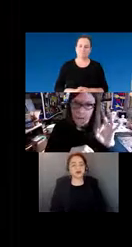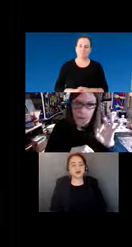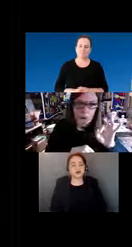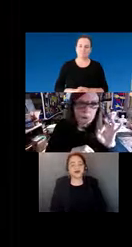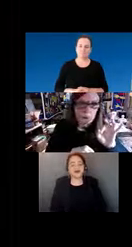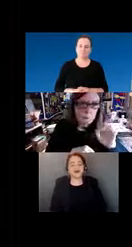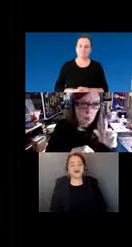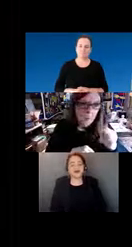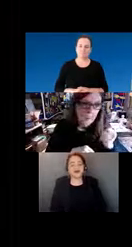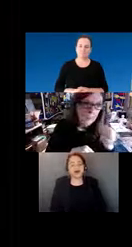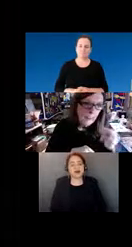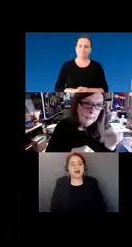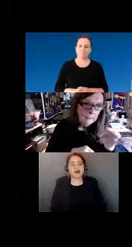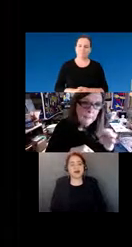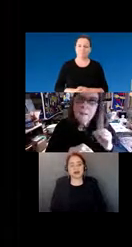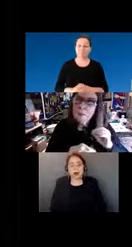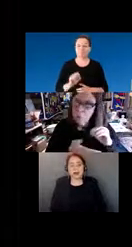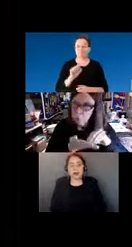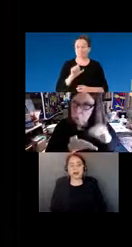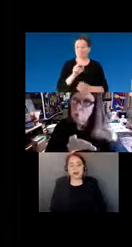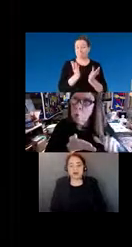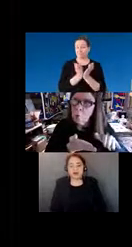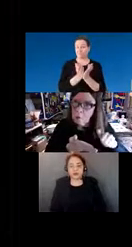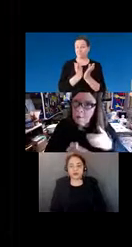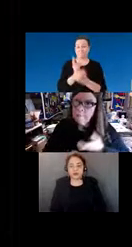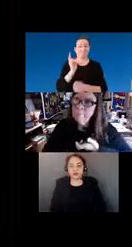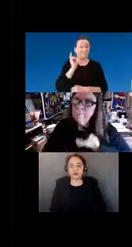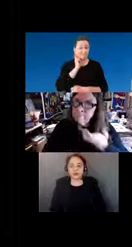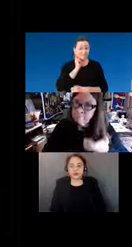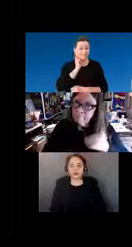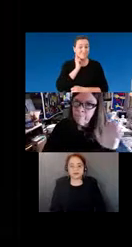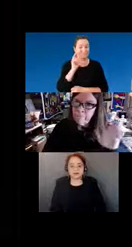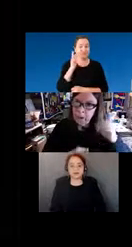This was at the School for the Deaf in Fremont, California.